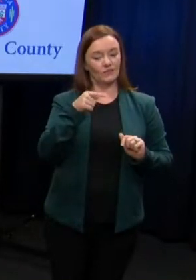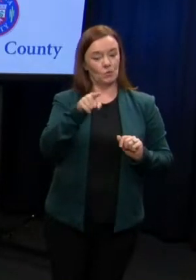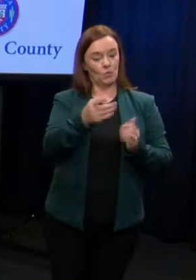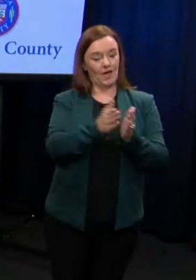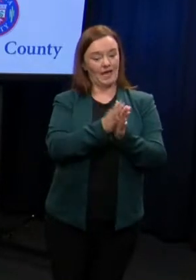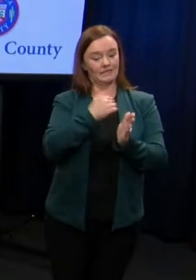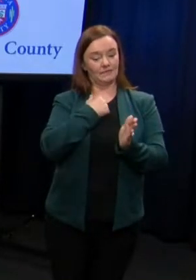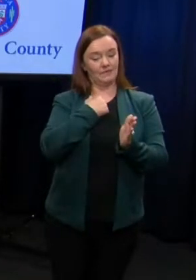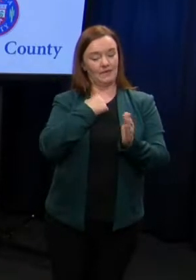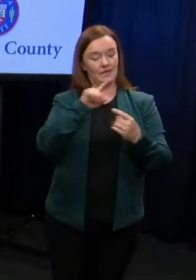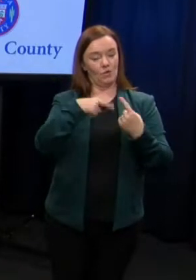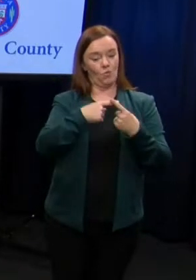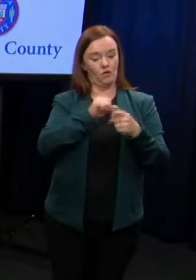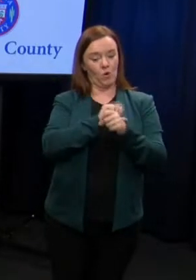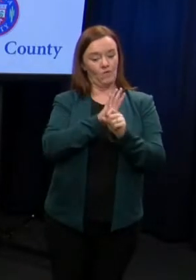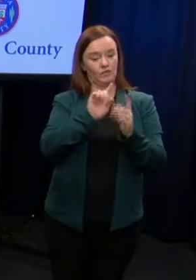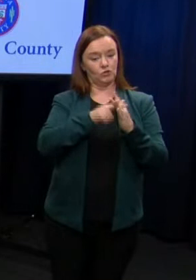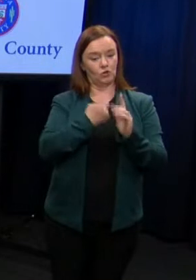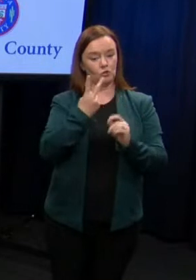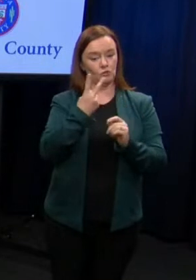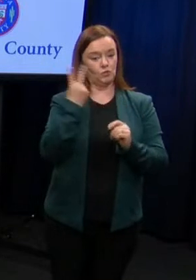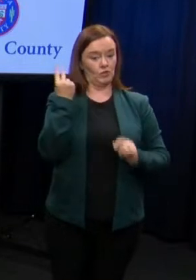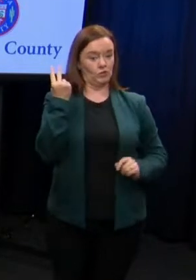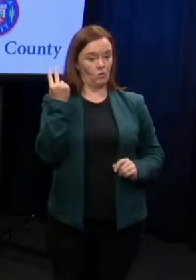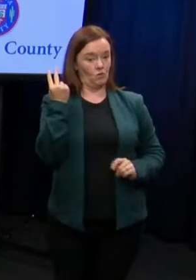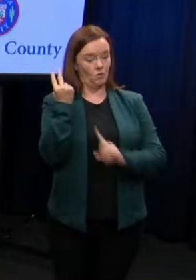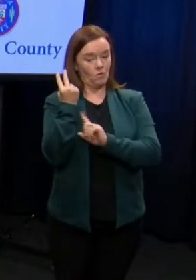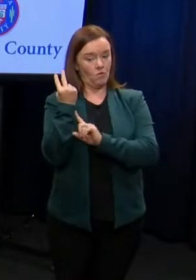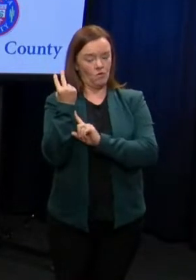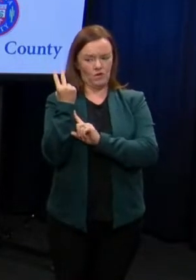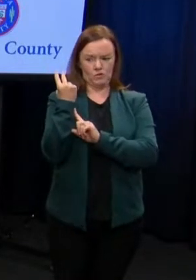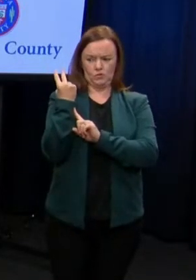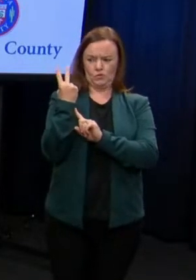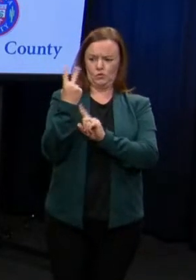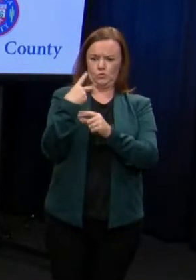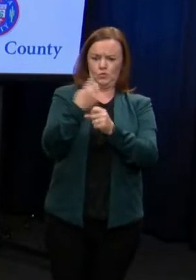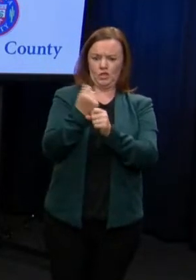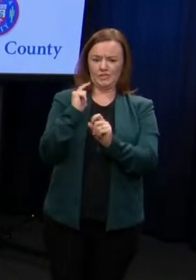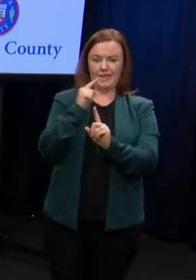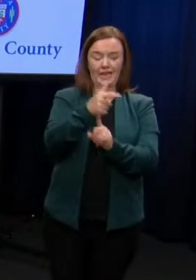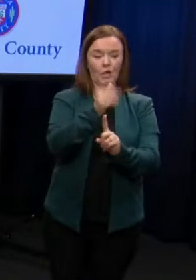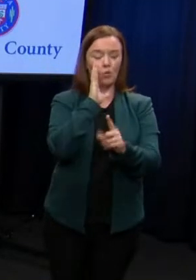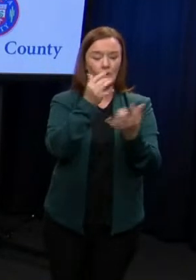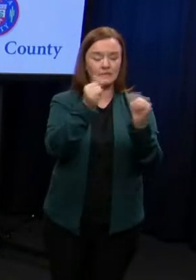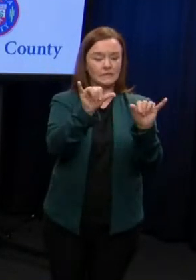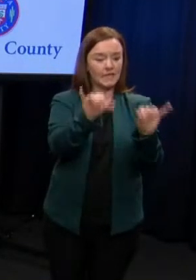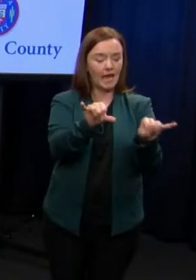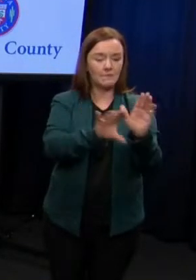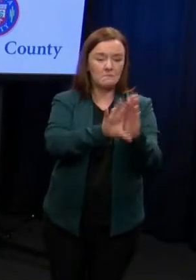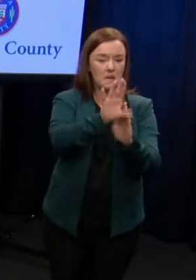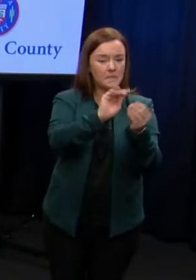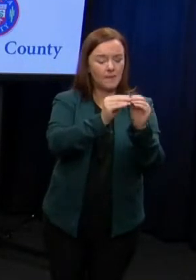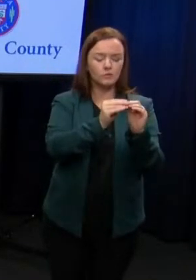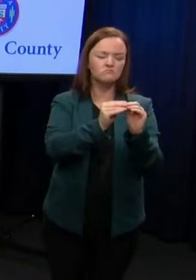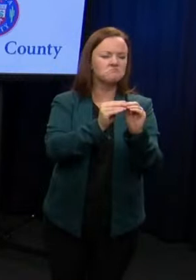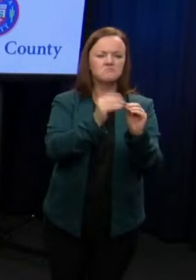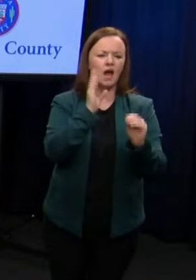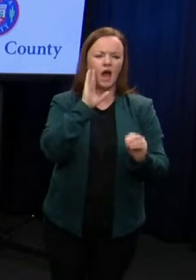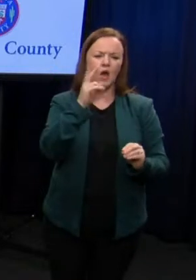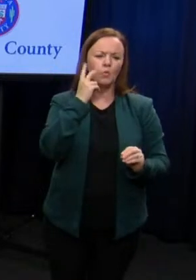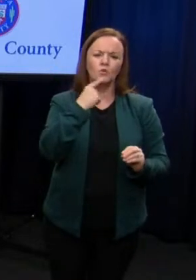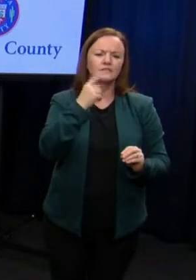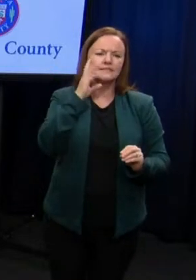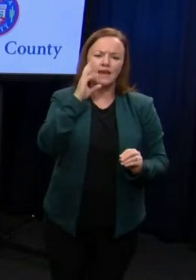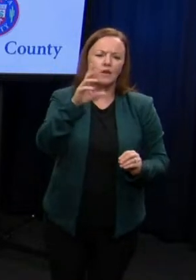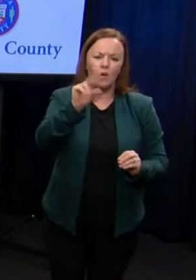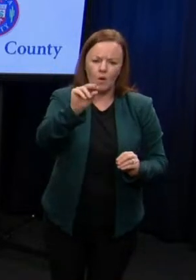2 years ago, if 2 years from when it started, we would still be here, I would say no. Even a year ago, when the vaccine became available, did I